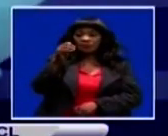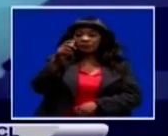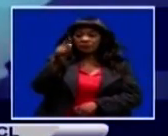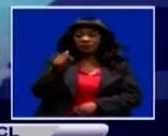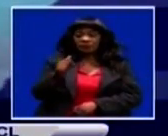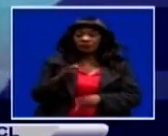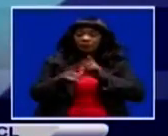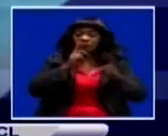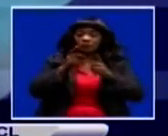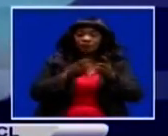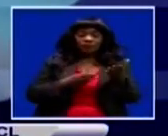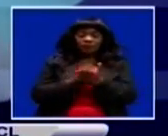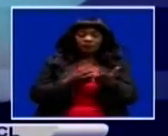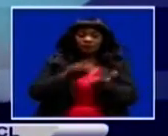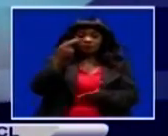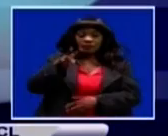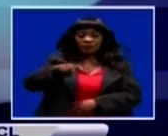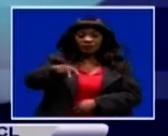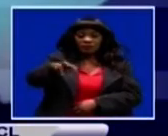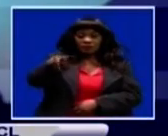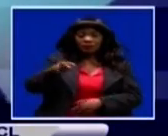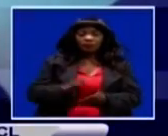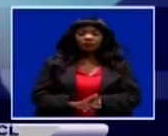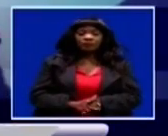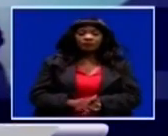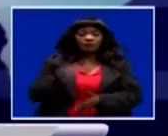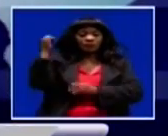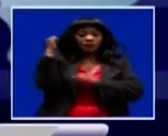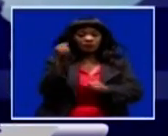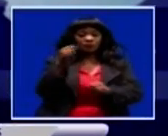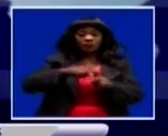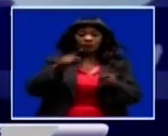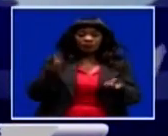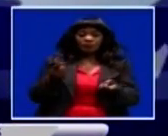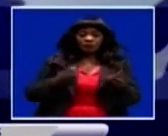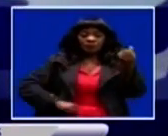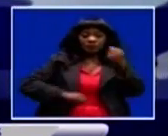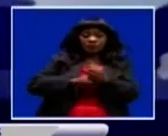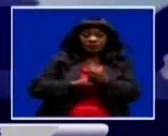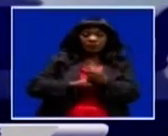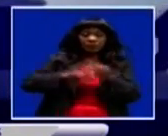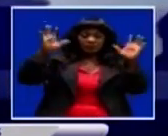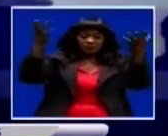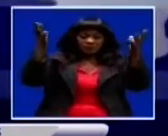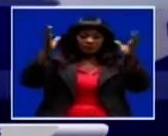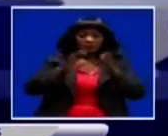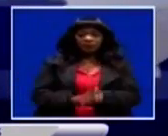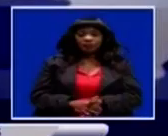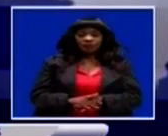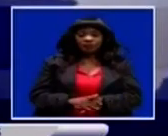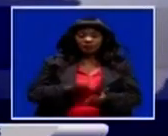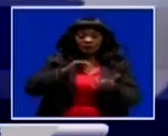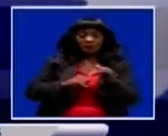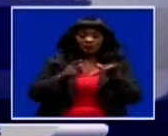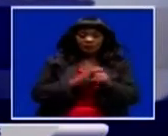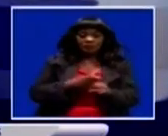during a fundraising walk meant to raise funds for the Impi warriors who will travel to support the ceremony. She said South African